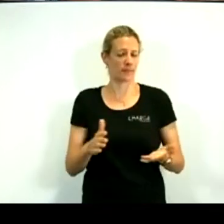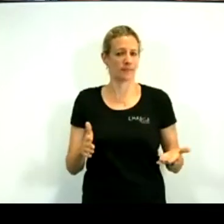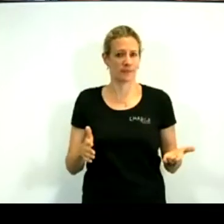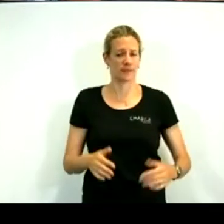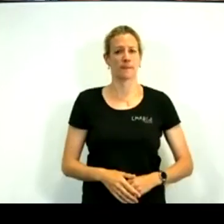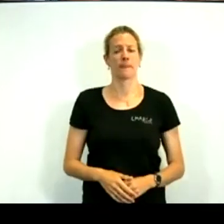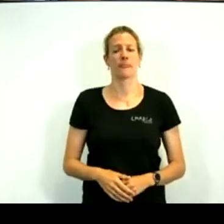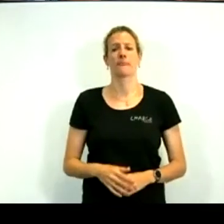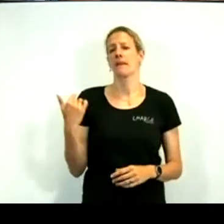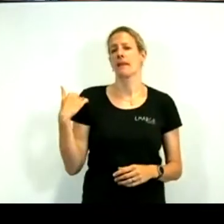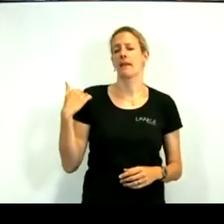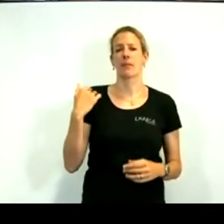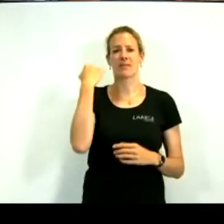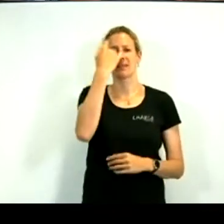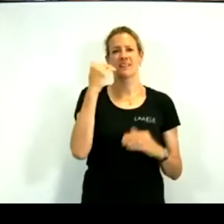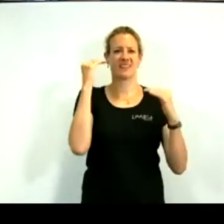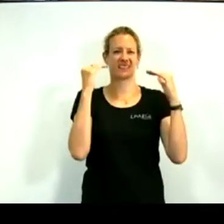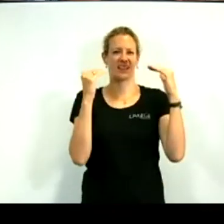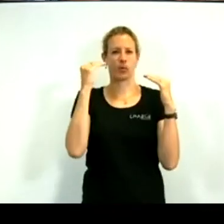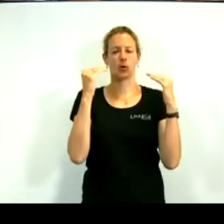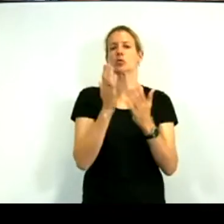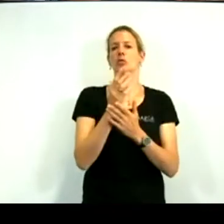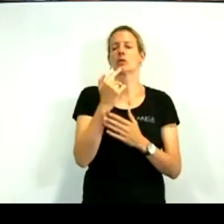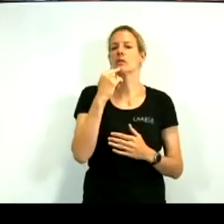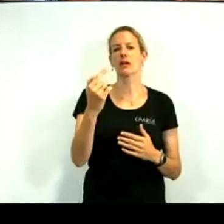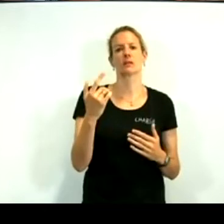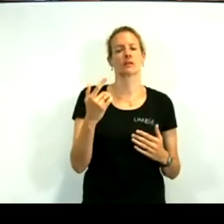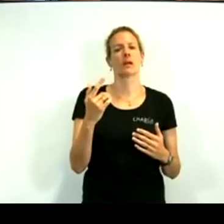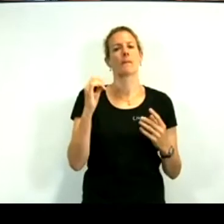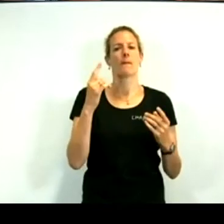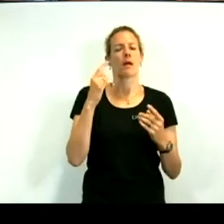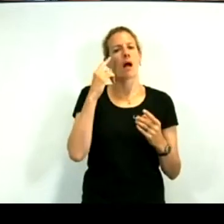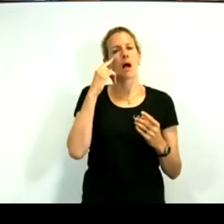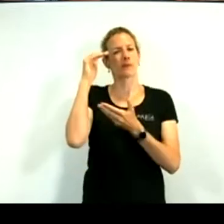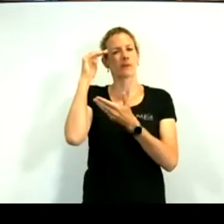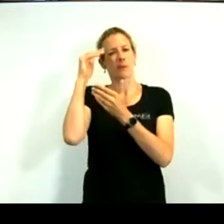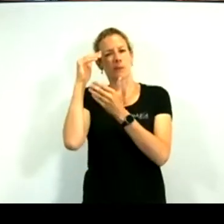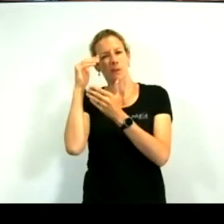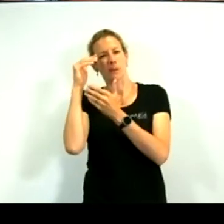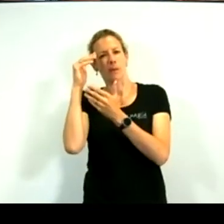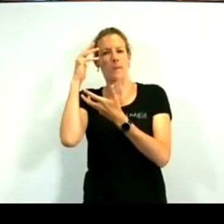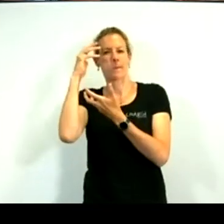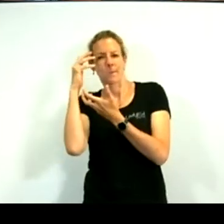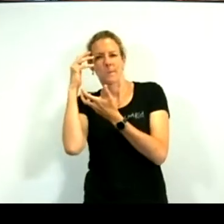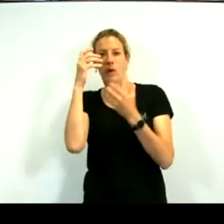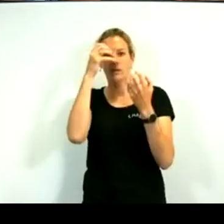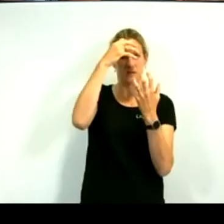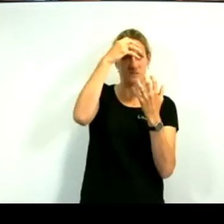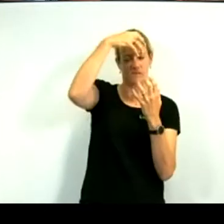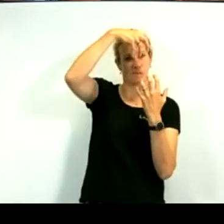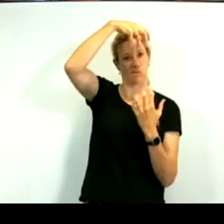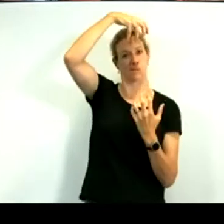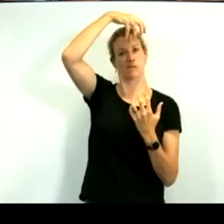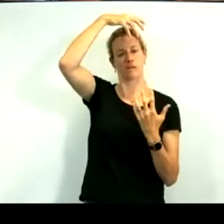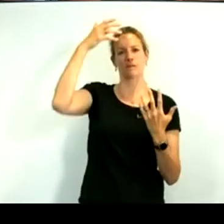compressed with the lids. The other side is often stretched. And in children with charge, that can be a particularly